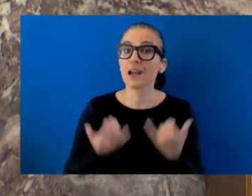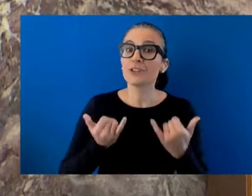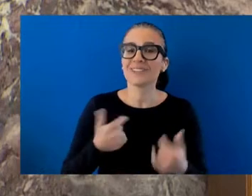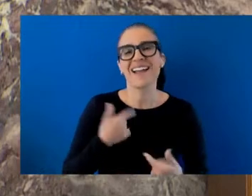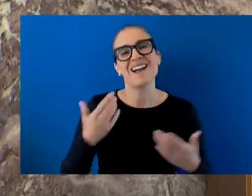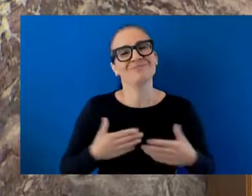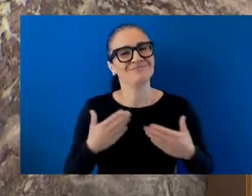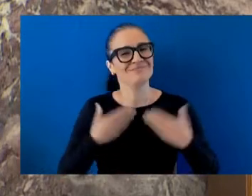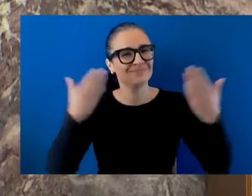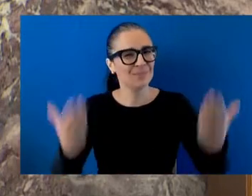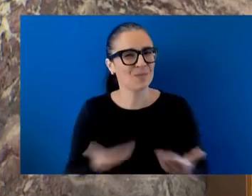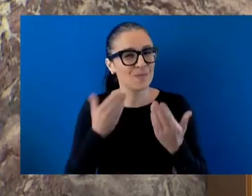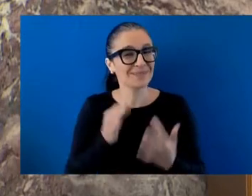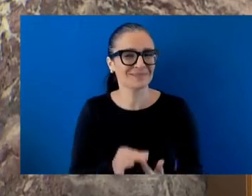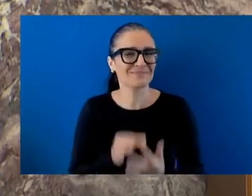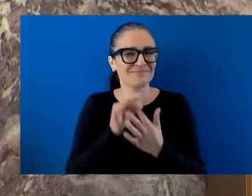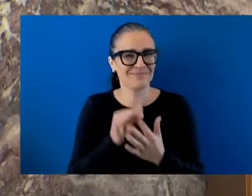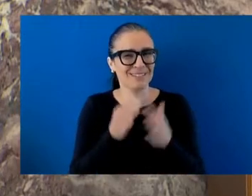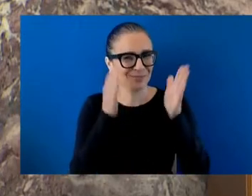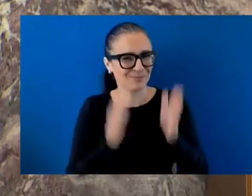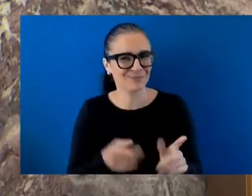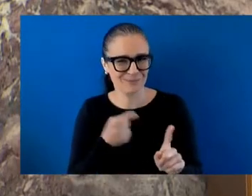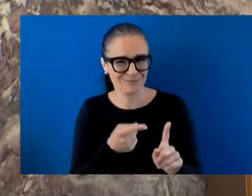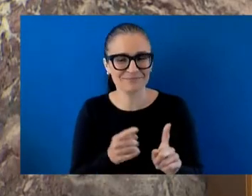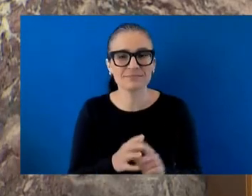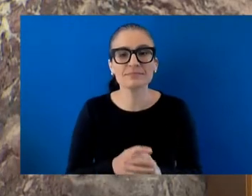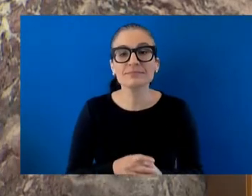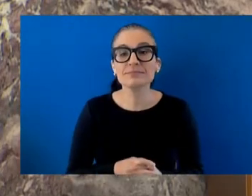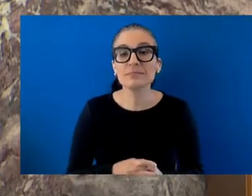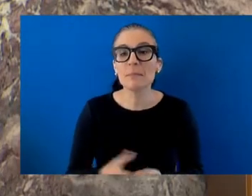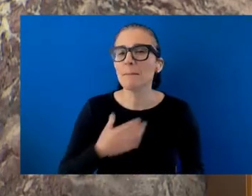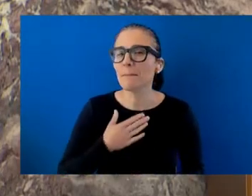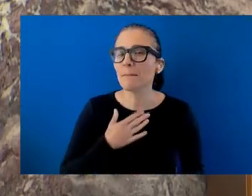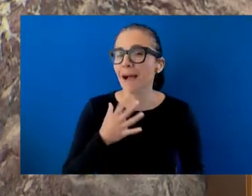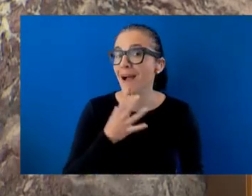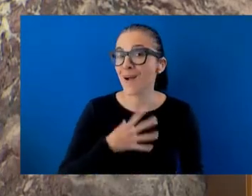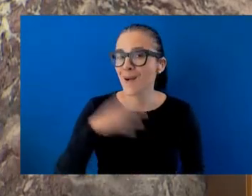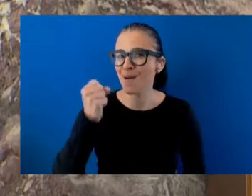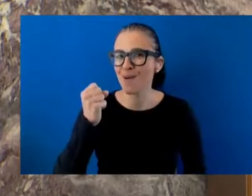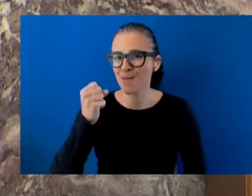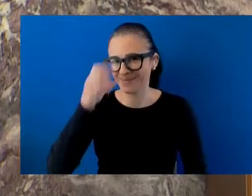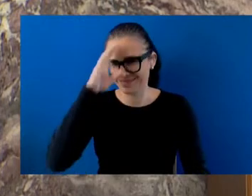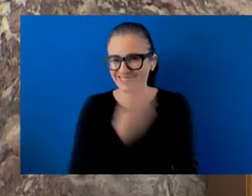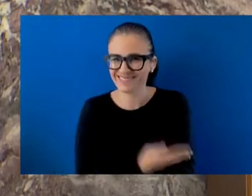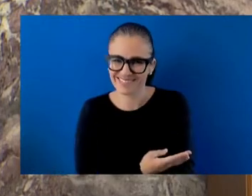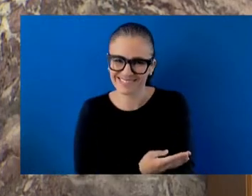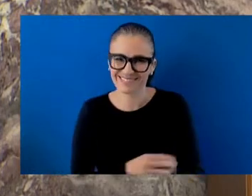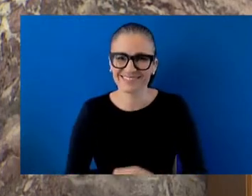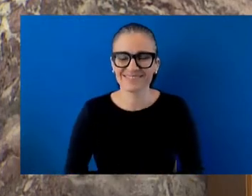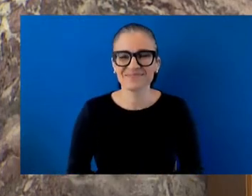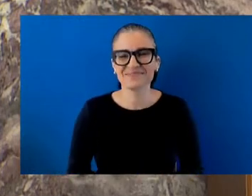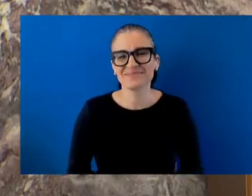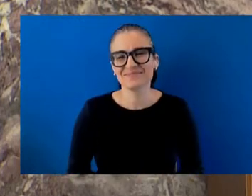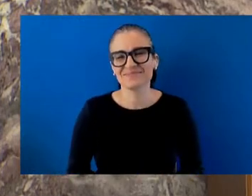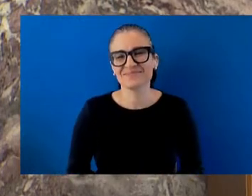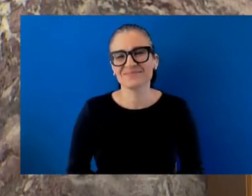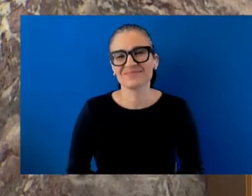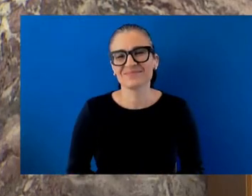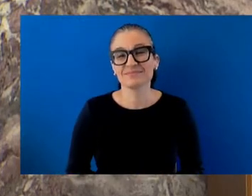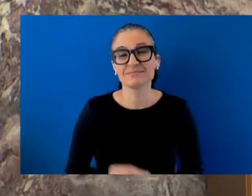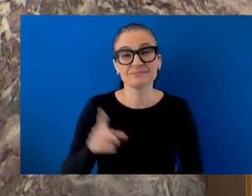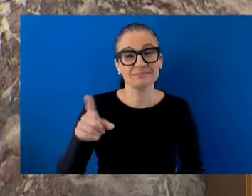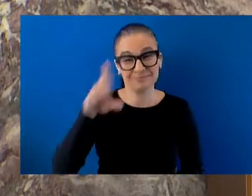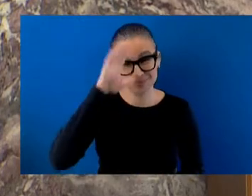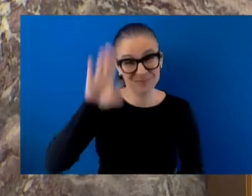chamber, my firstborn son, Mikhail Wasilik, or to those who know him as Mick.